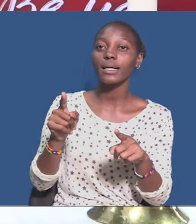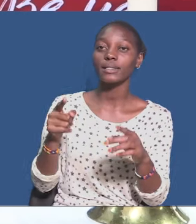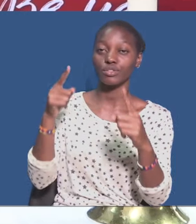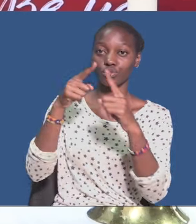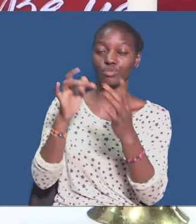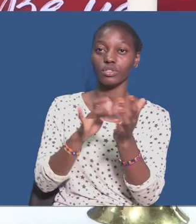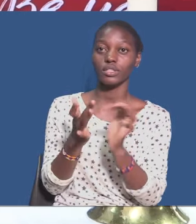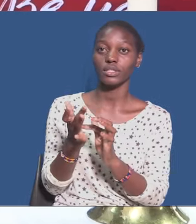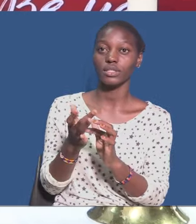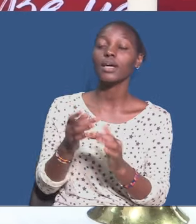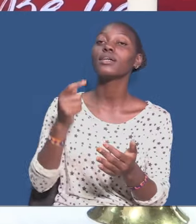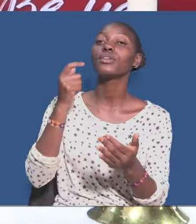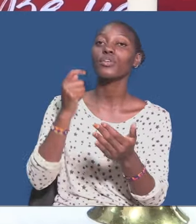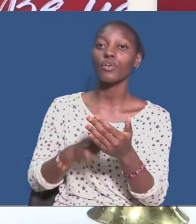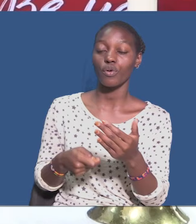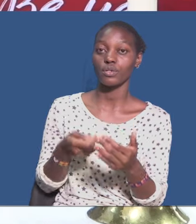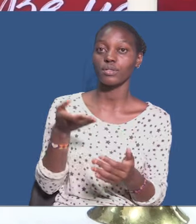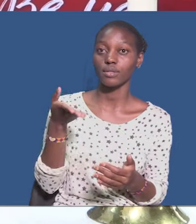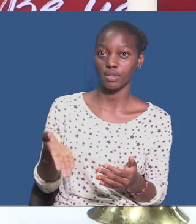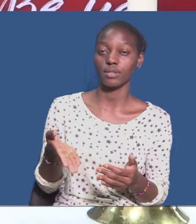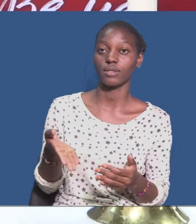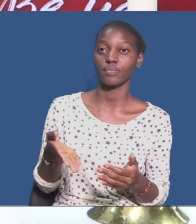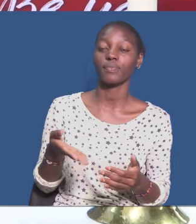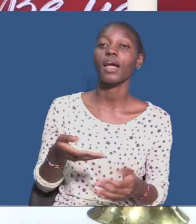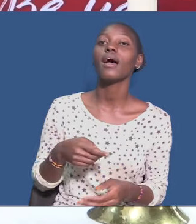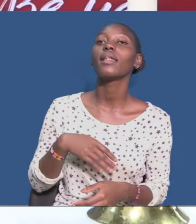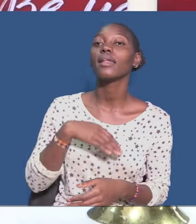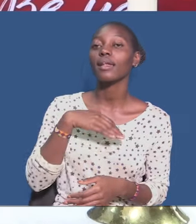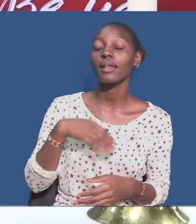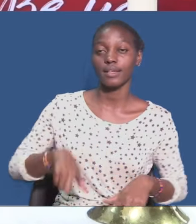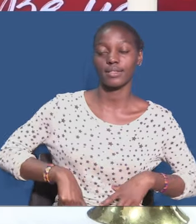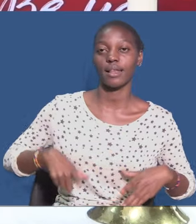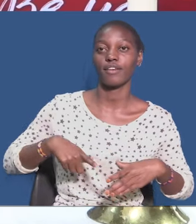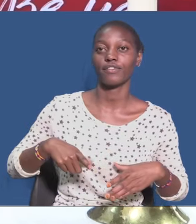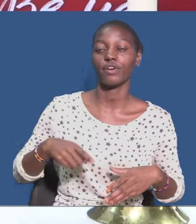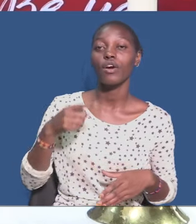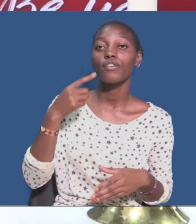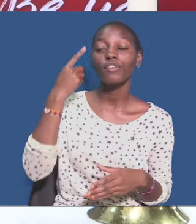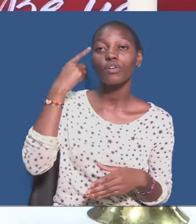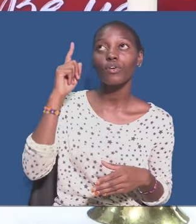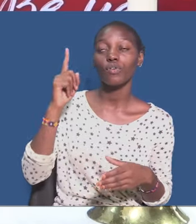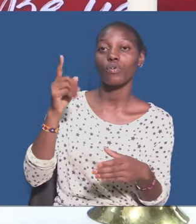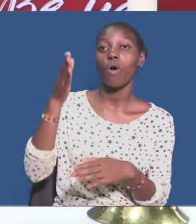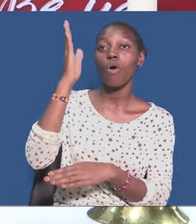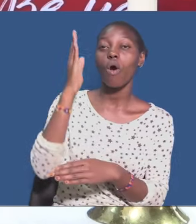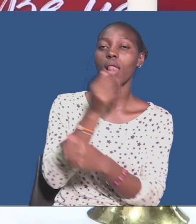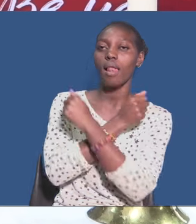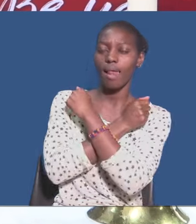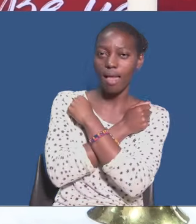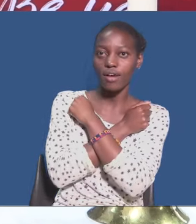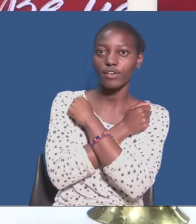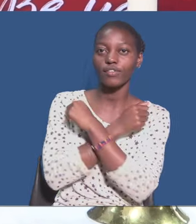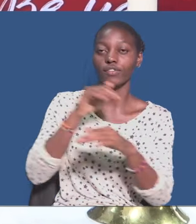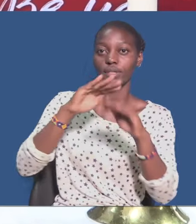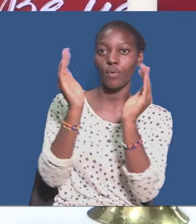Jesus, it cost him his life. For God so loved the world that he sent his